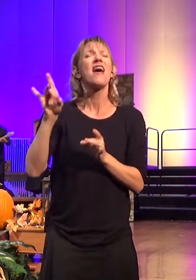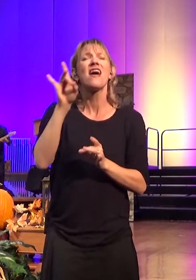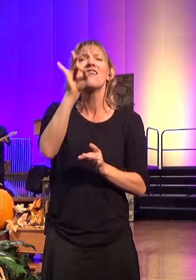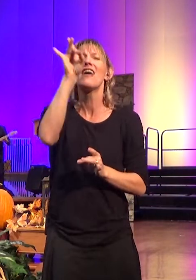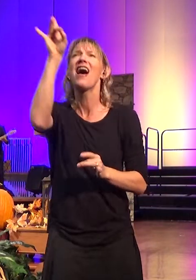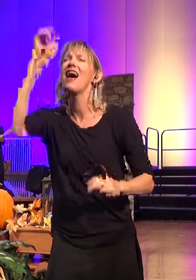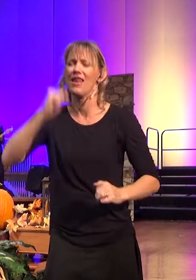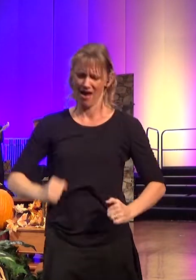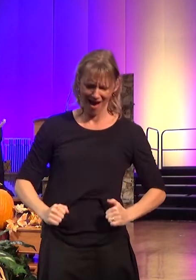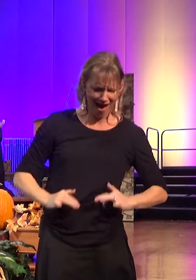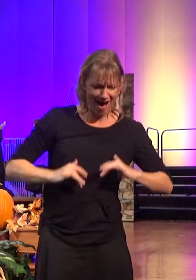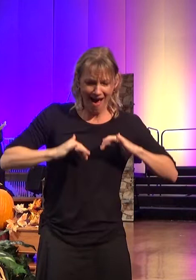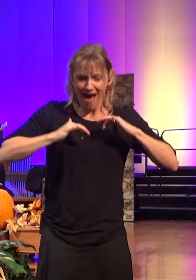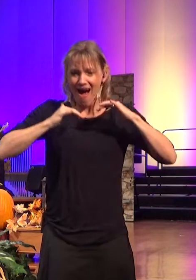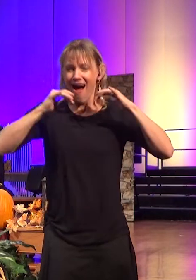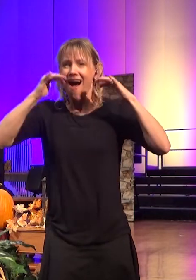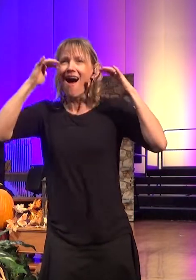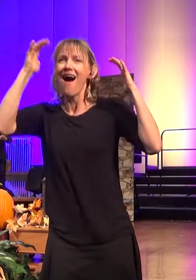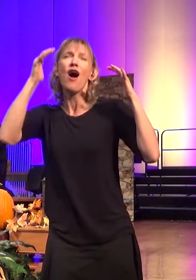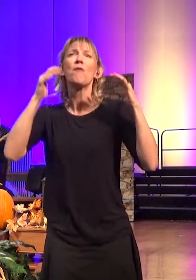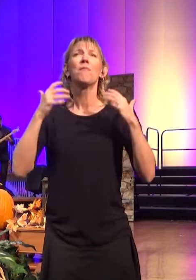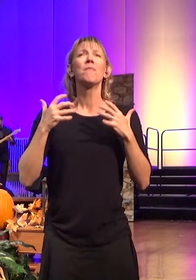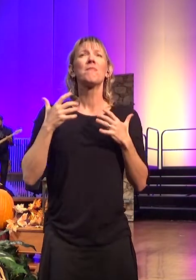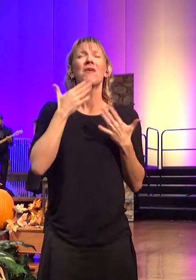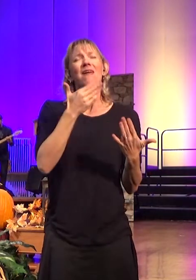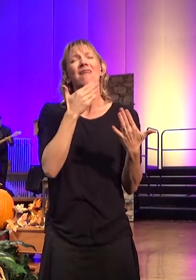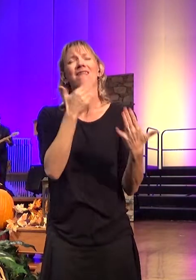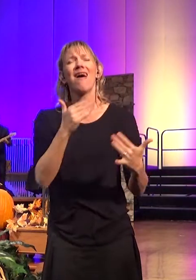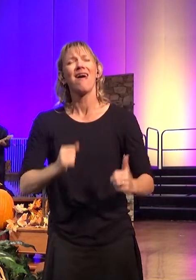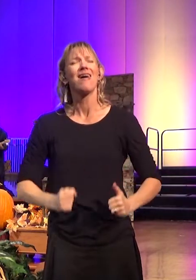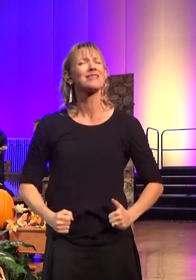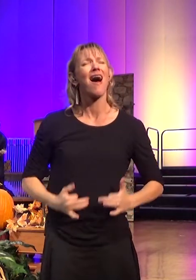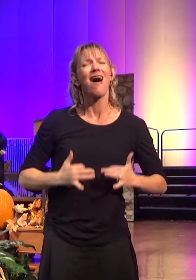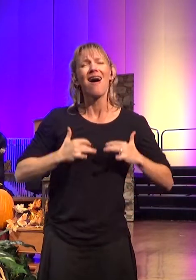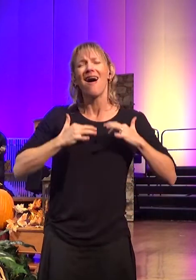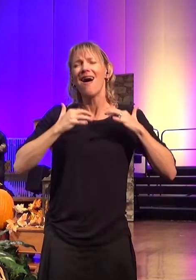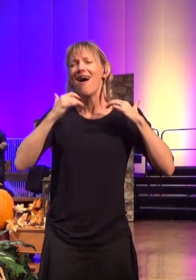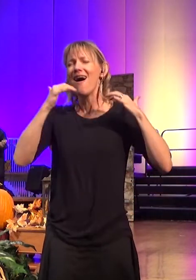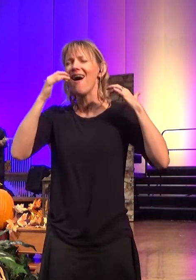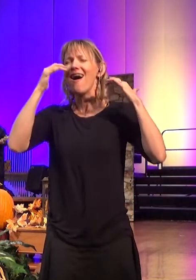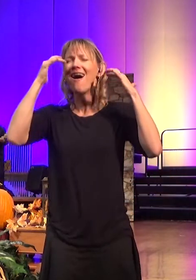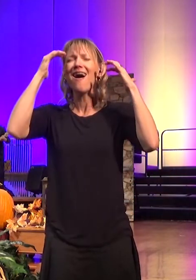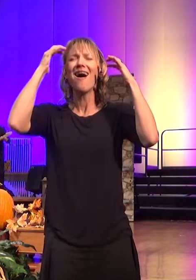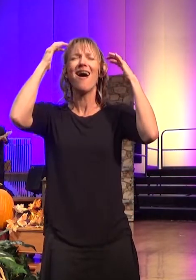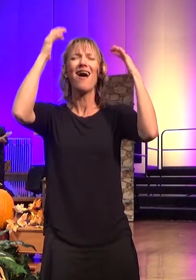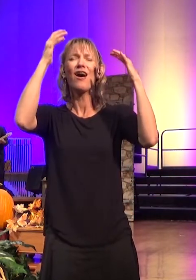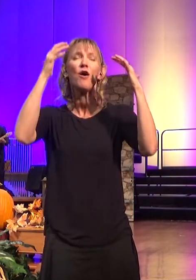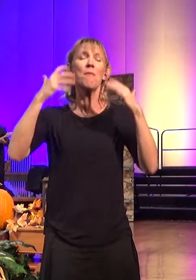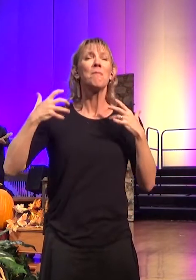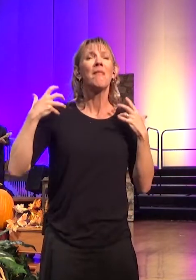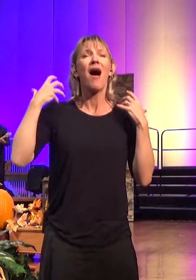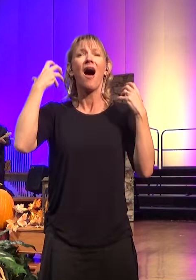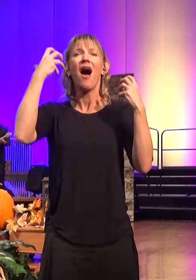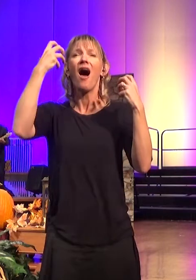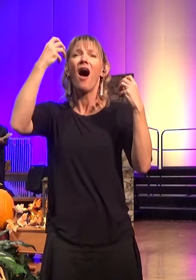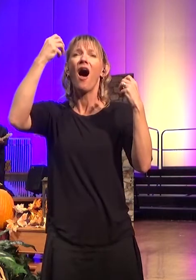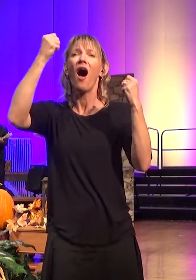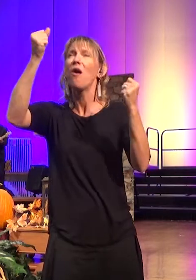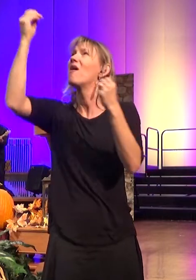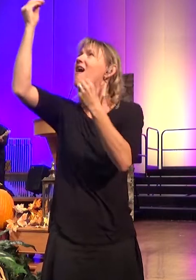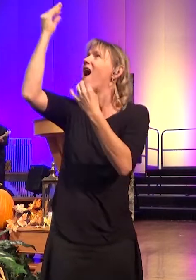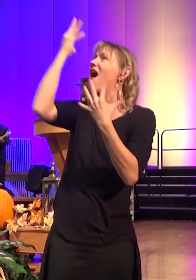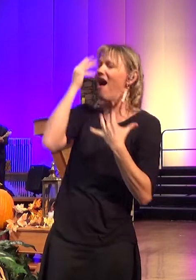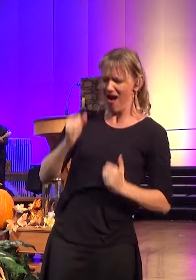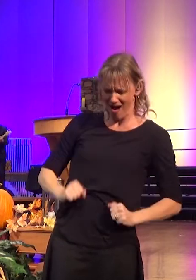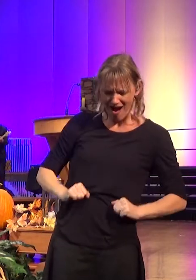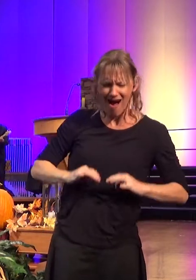love. Fill me with that spirit. Fill me with that goodness. Fill me with